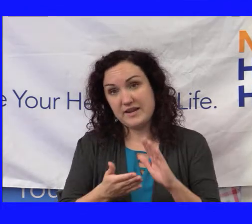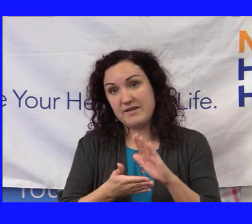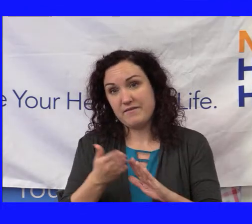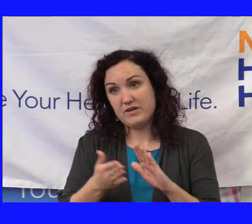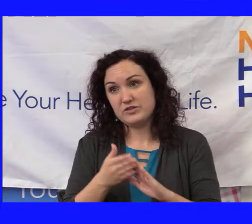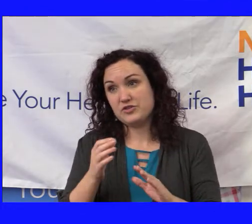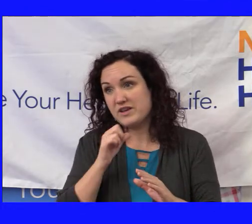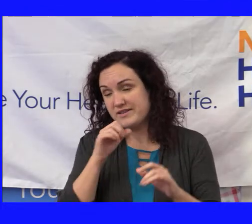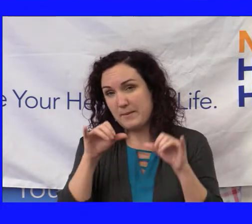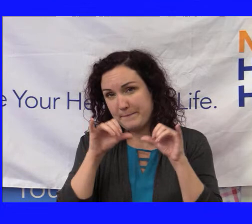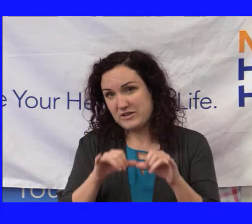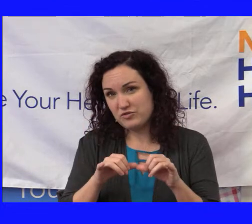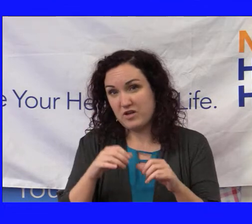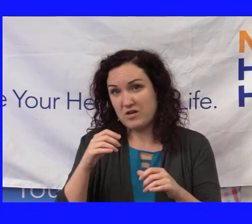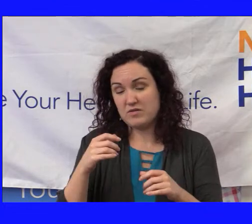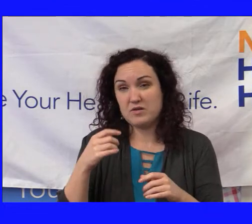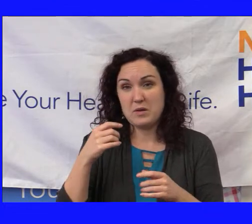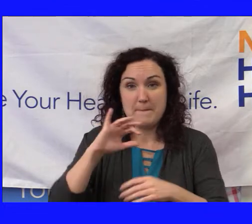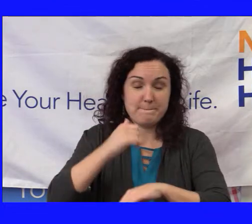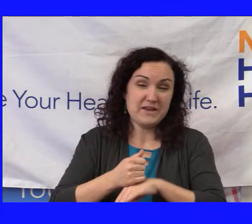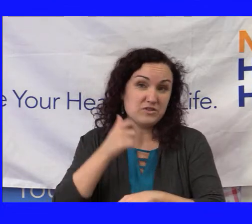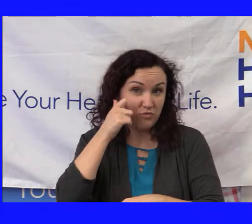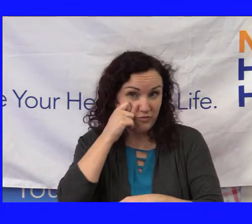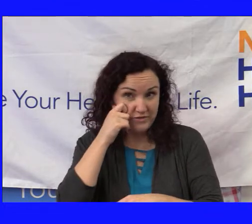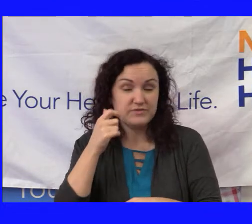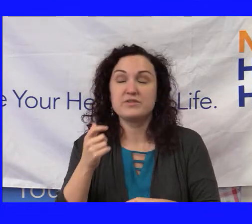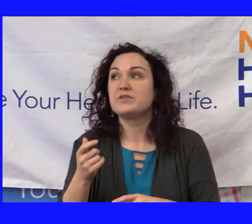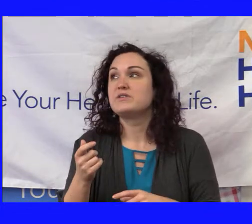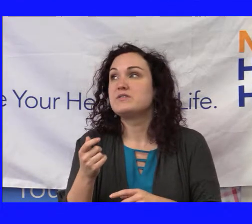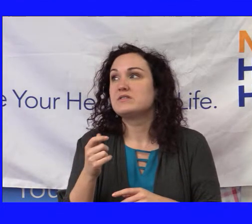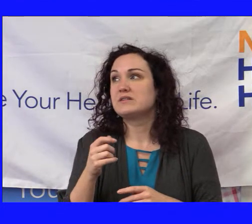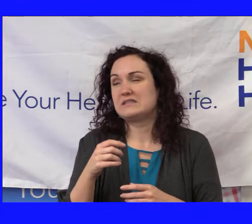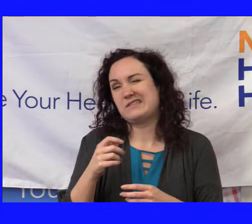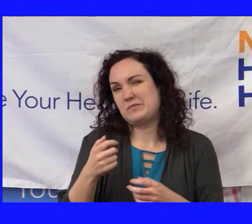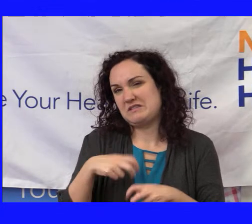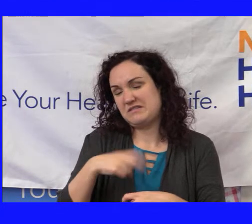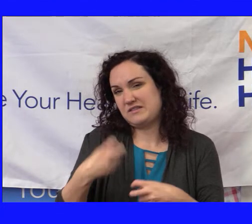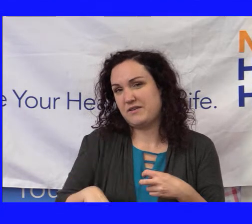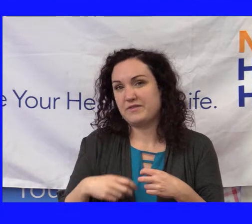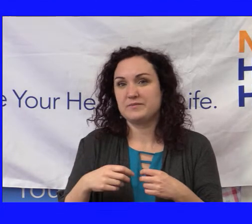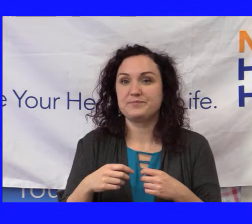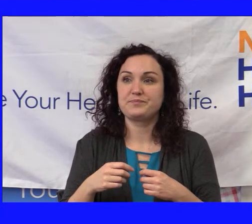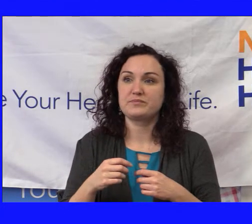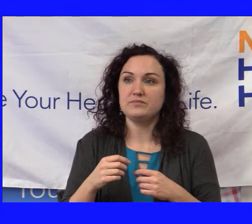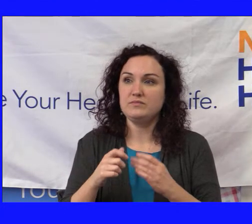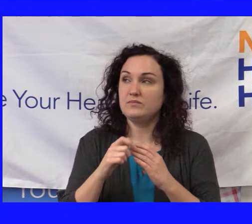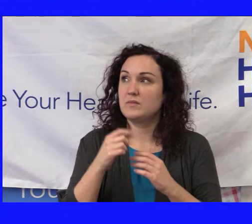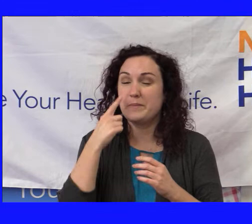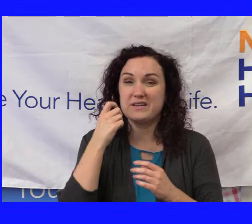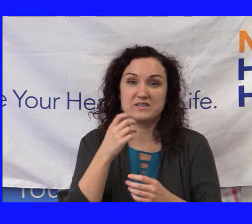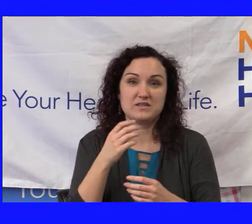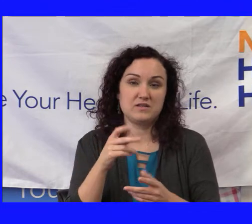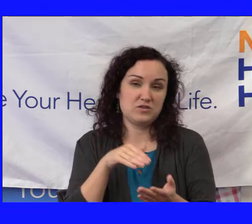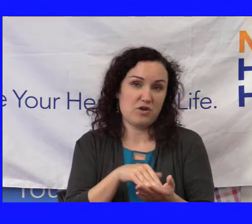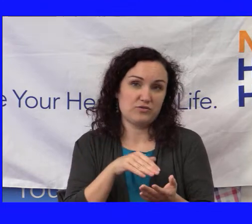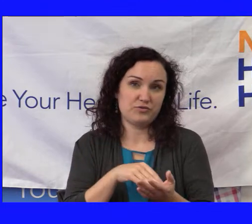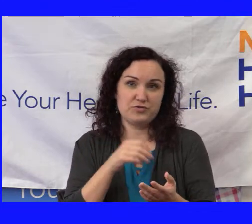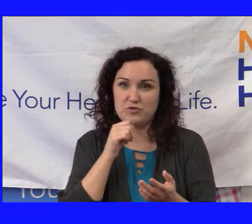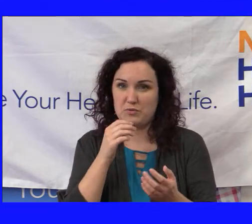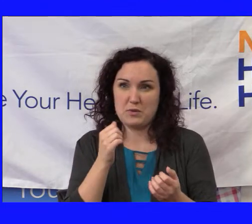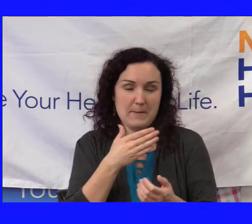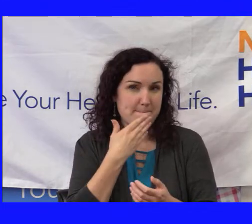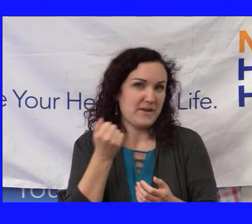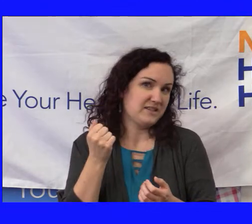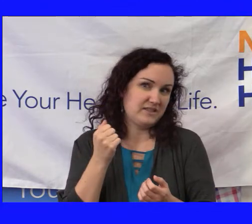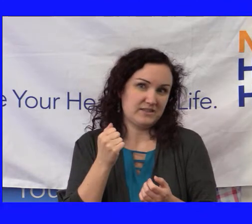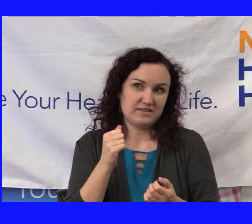being measured on a racialized basis, it again is difficult, as the literature supports, just because clinicians don't do, unfortunately, the best job of